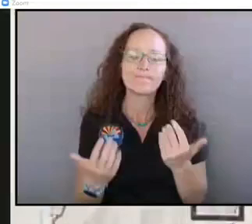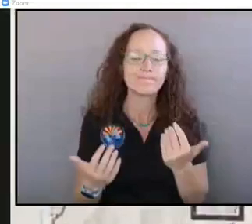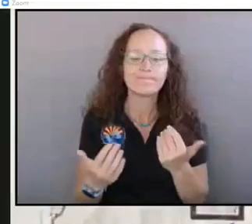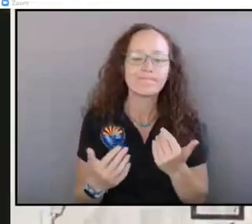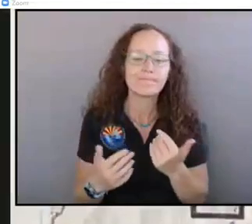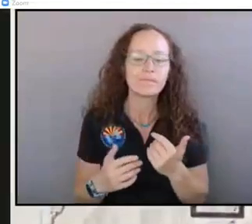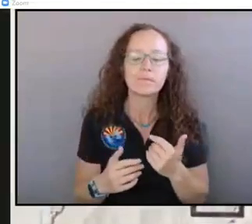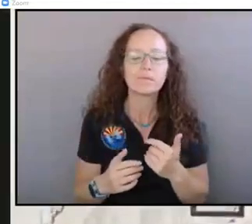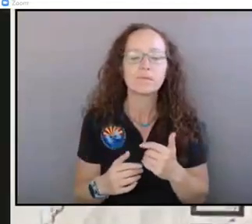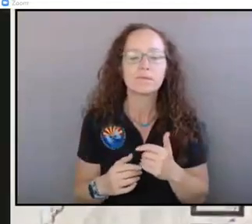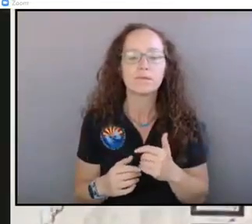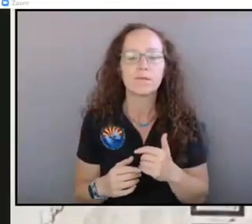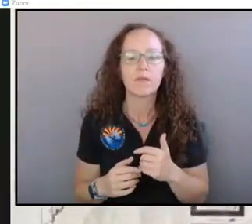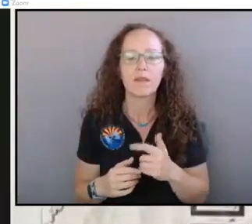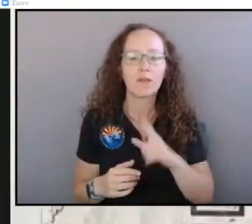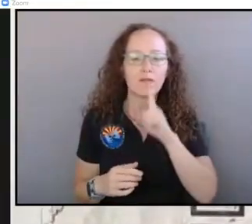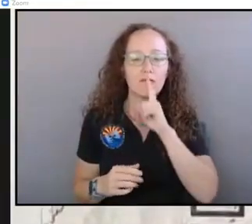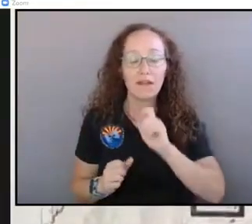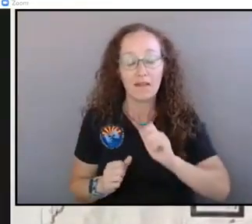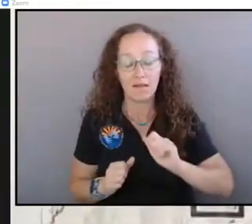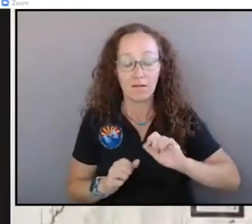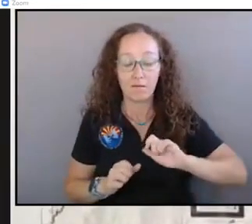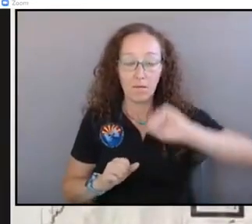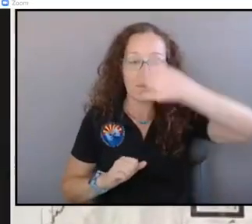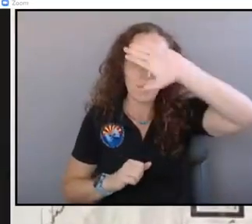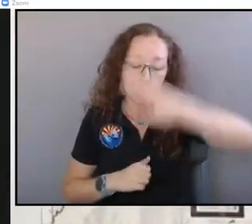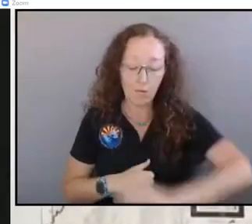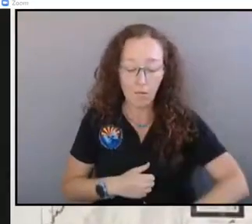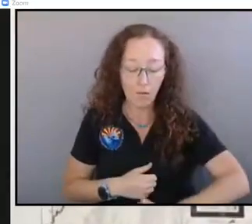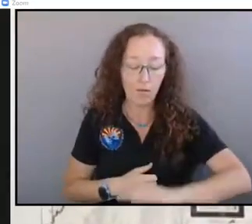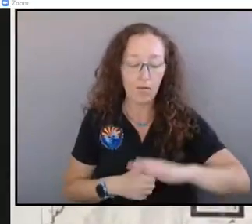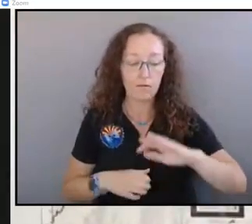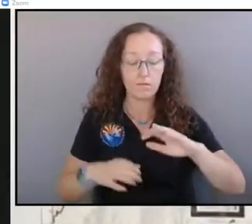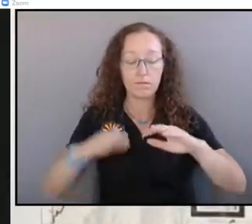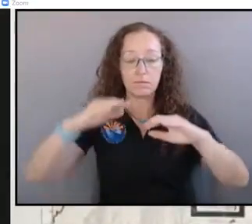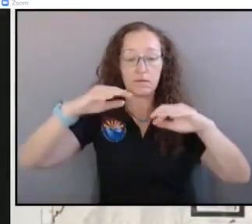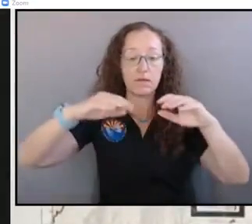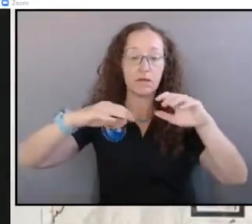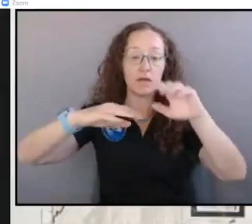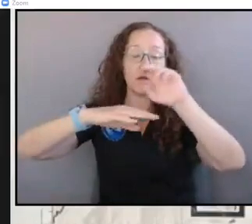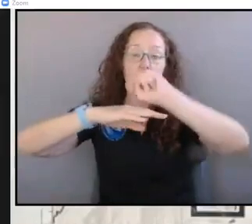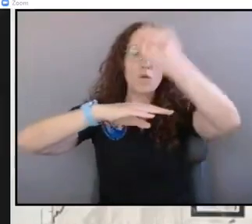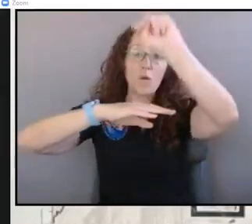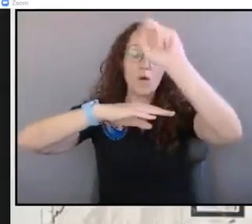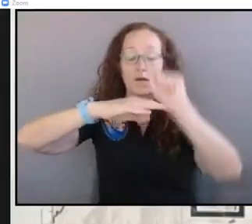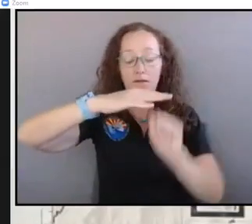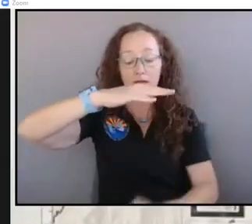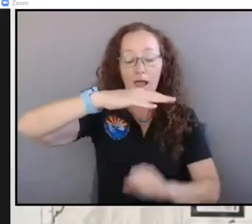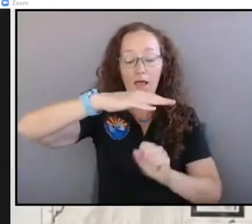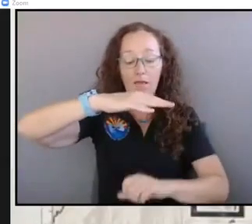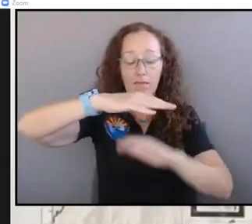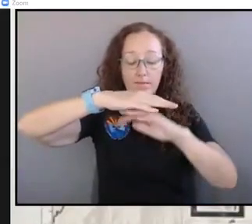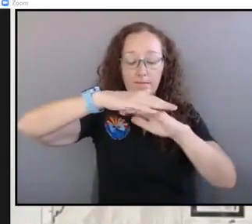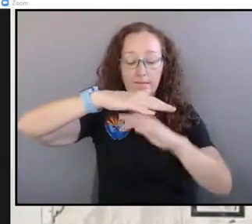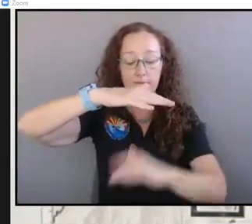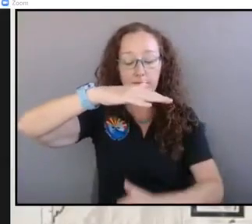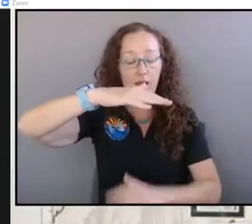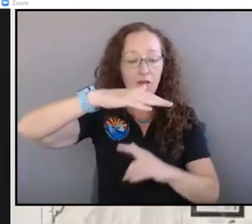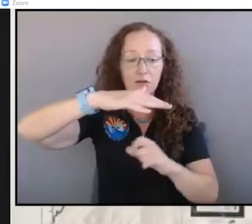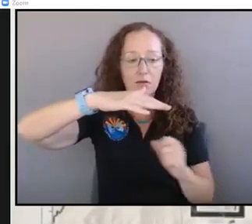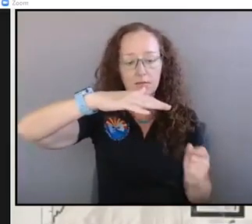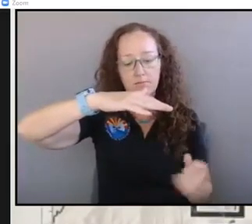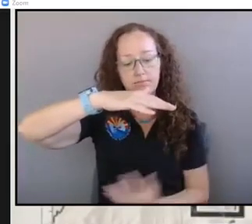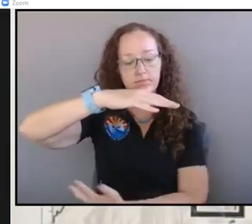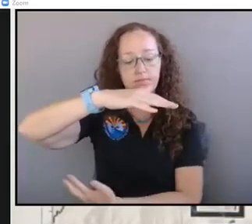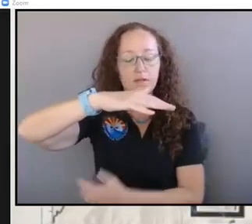us was down here on the very southern end, and so that's why we didn't see hardly any growth as we go north.